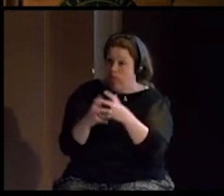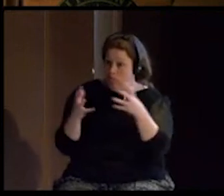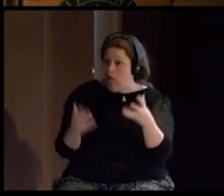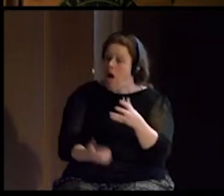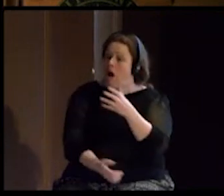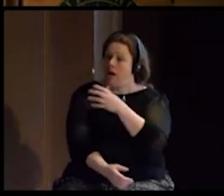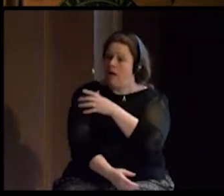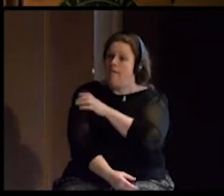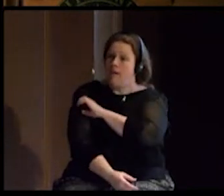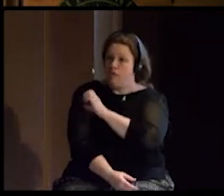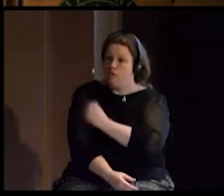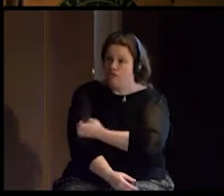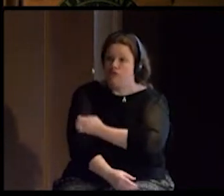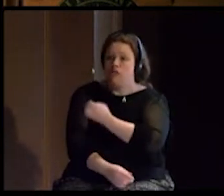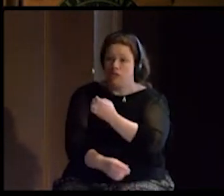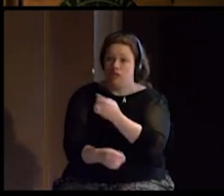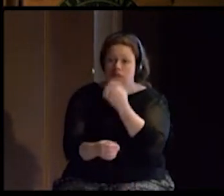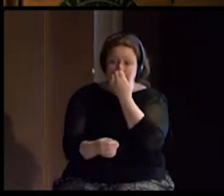increases